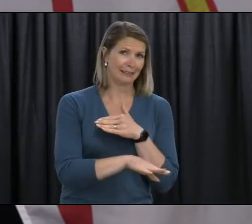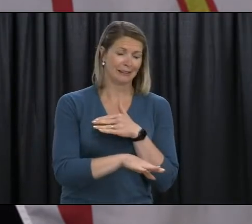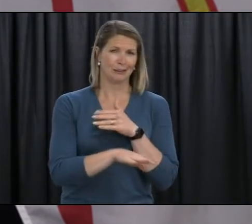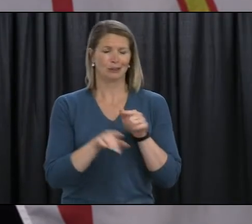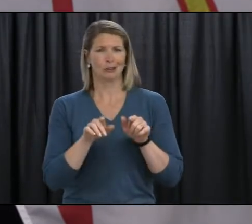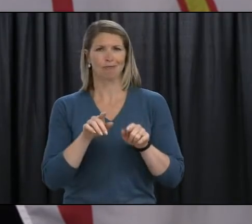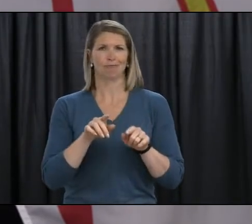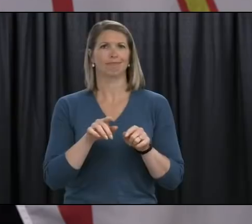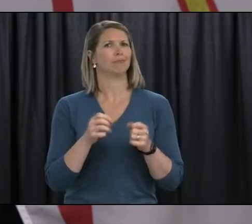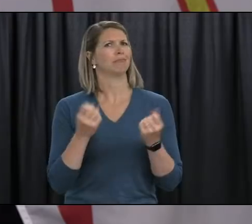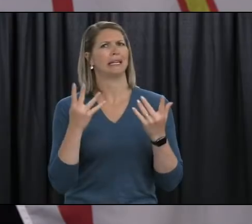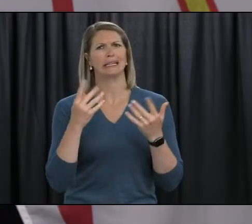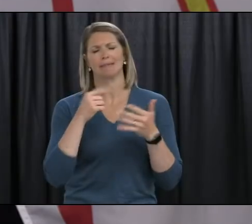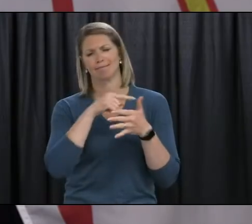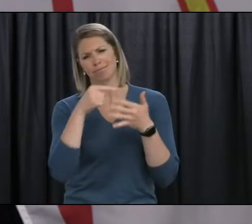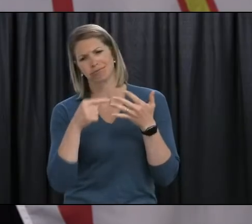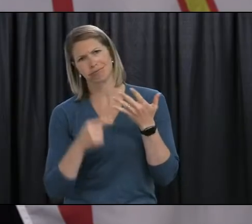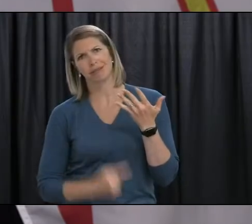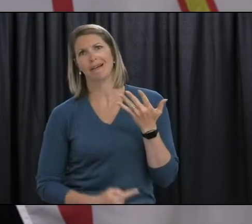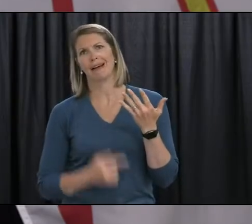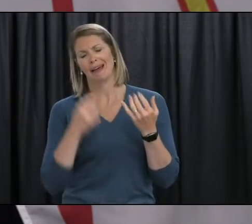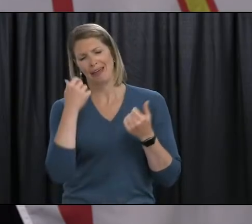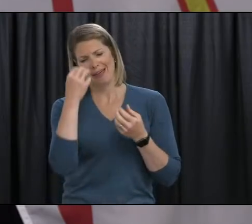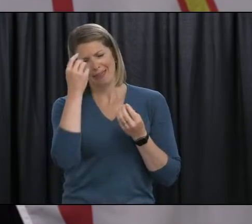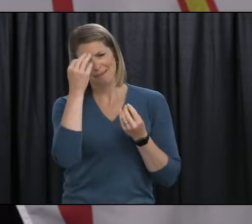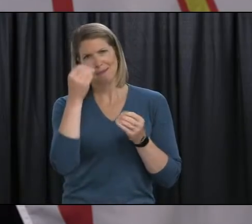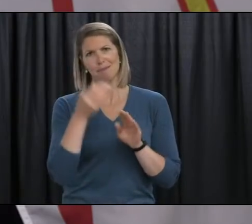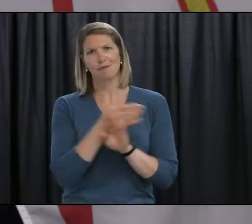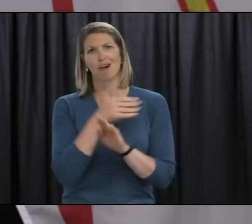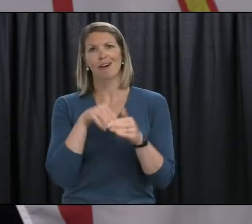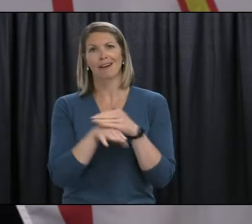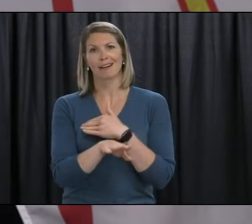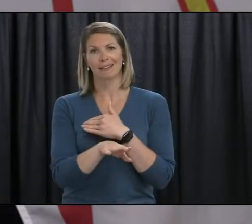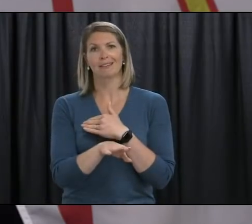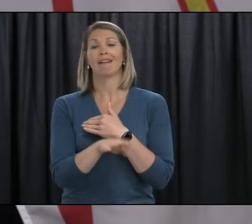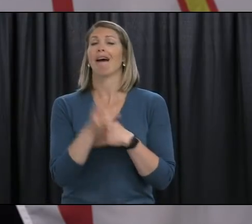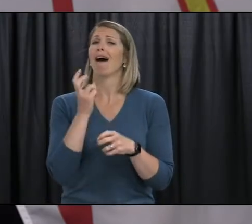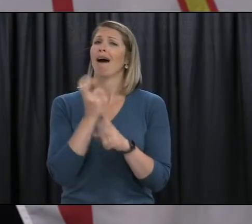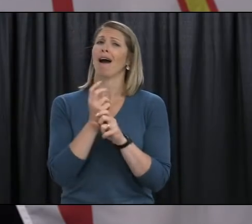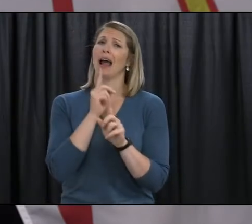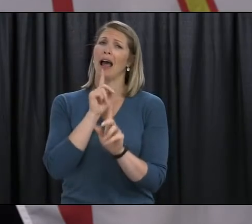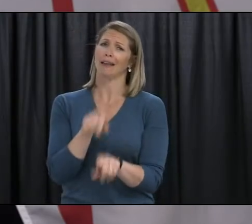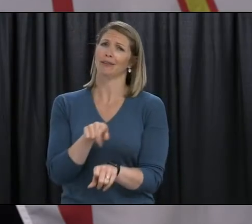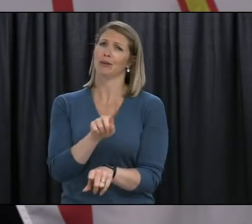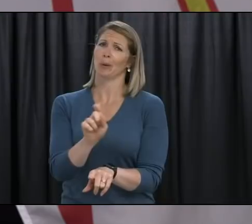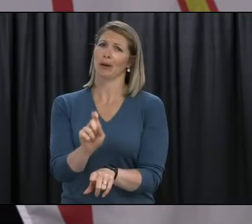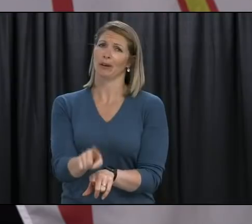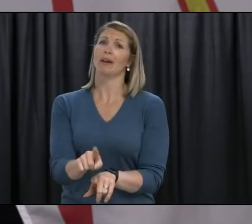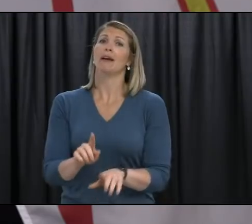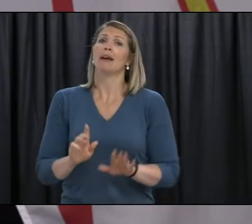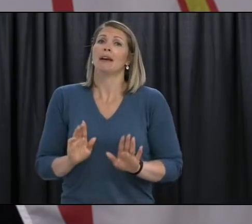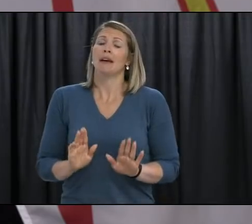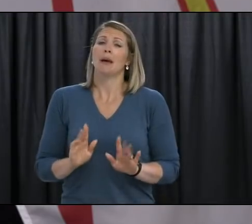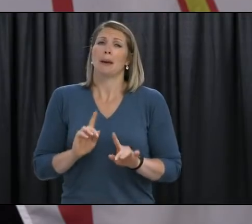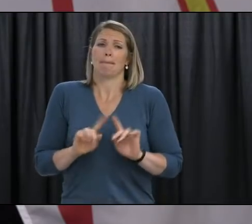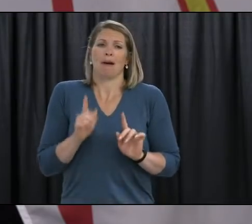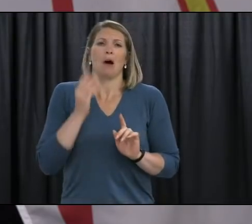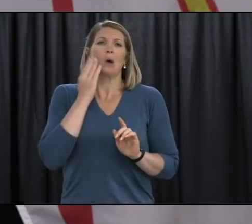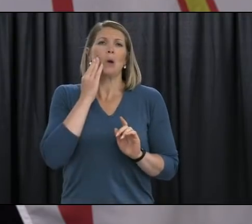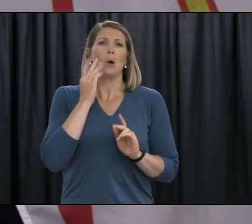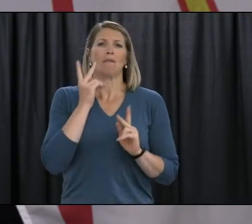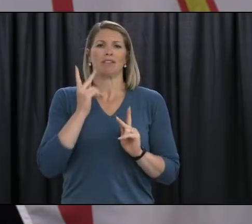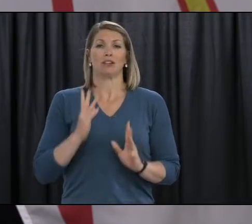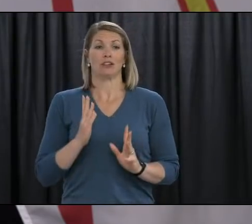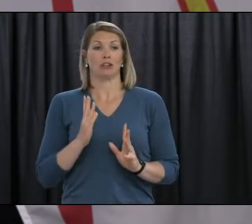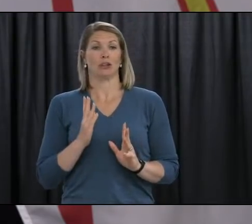it's difficult to say for sure. What we know is that for the most part, people will need to designate a visitor, and that person